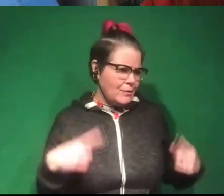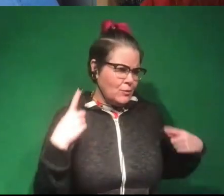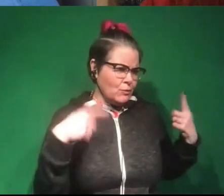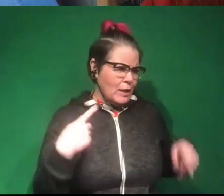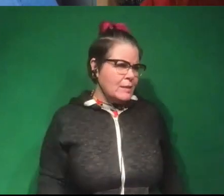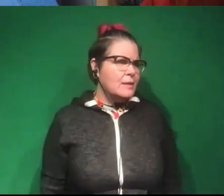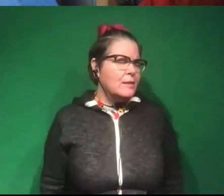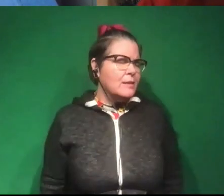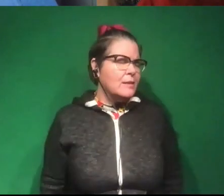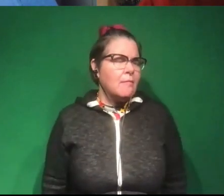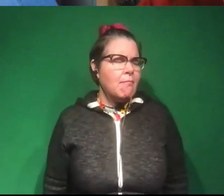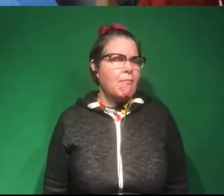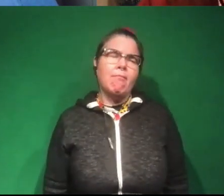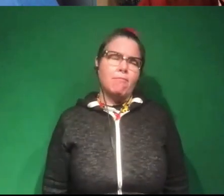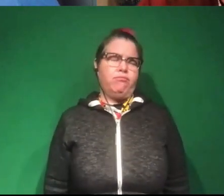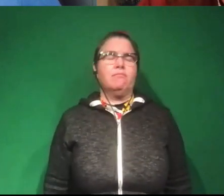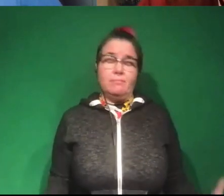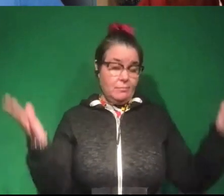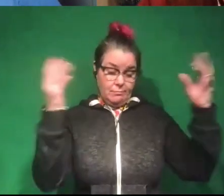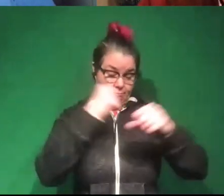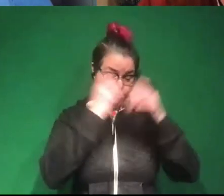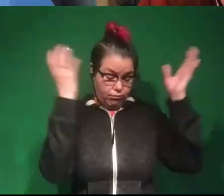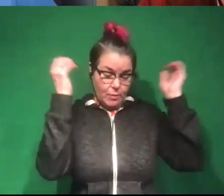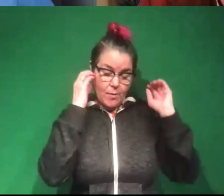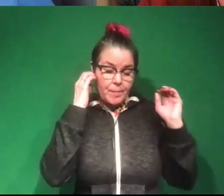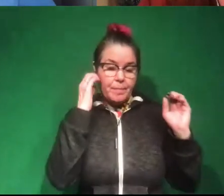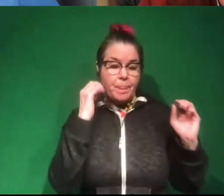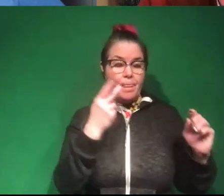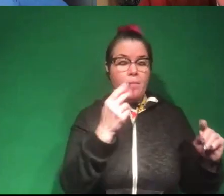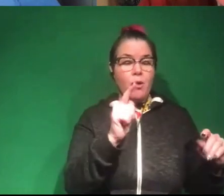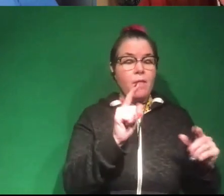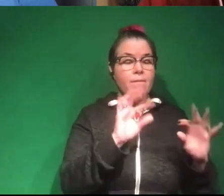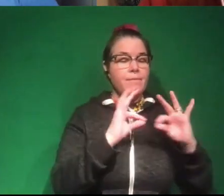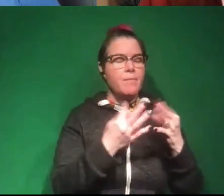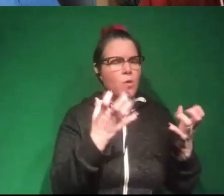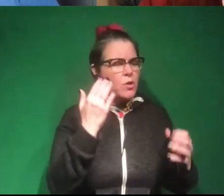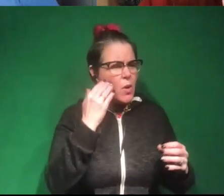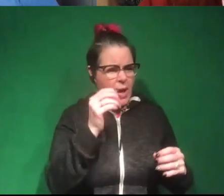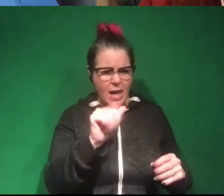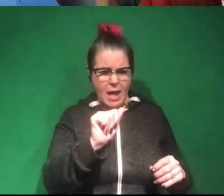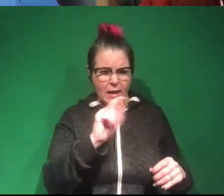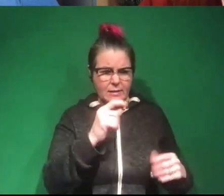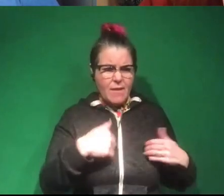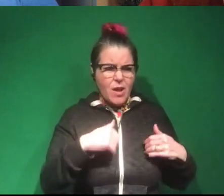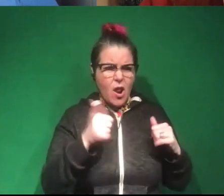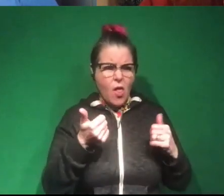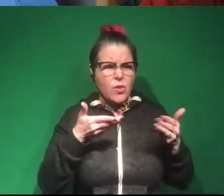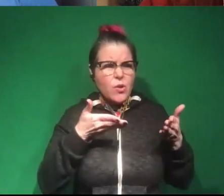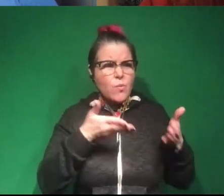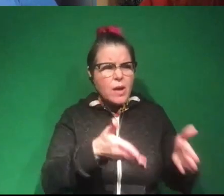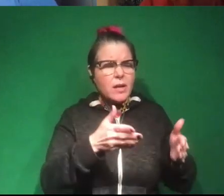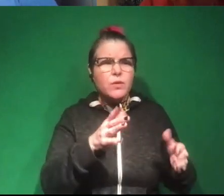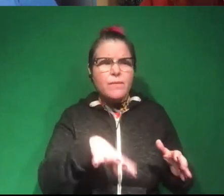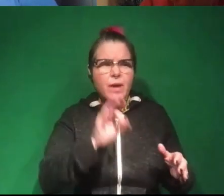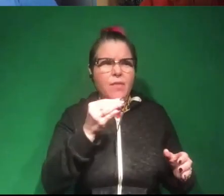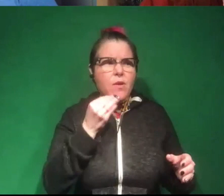That is so, that's crazy. Okay. So the Paul family would like to know, do ants have any other mechanisms to locate their homes other than